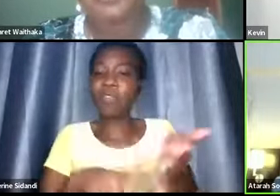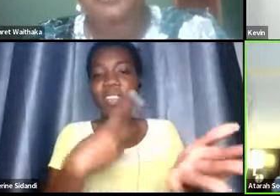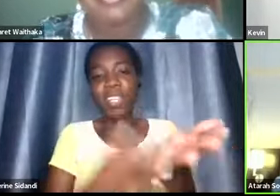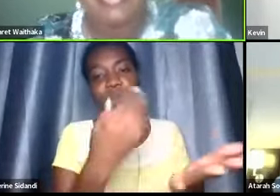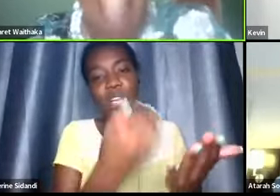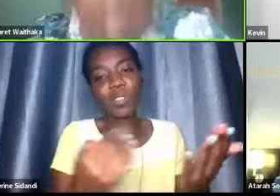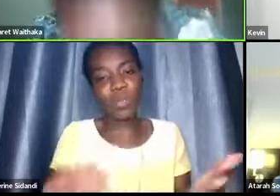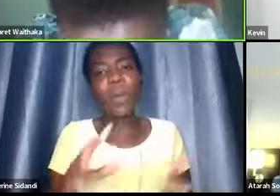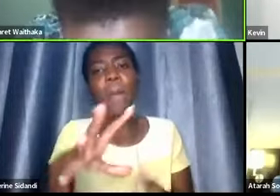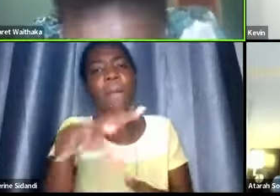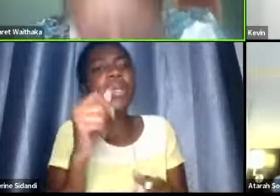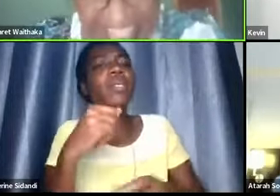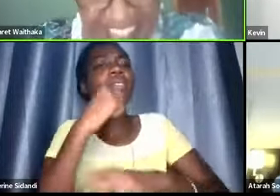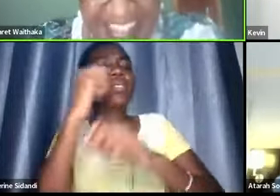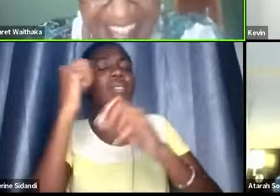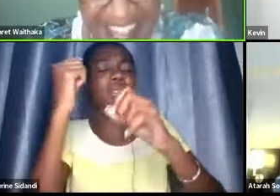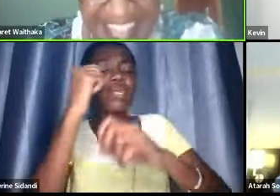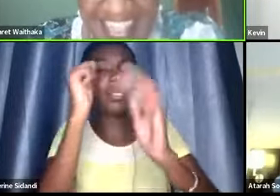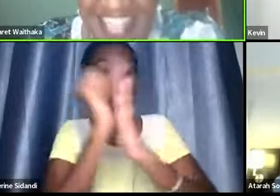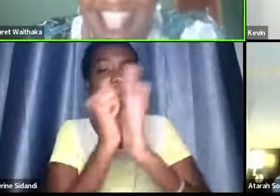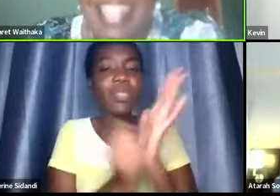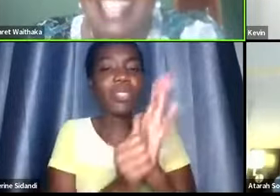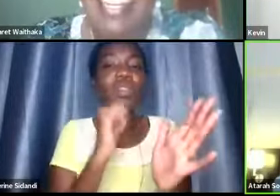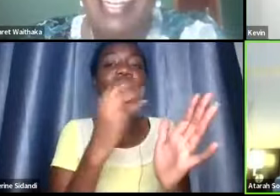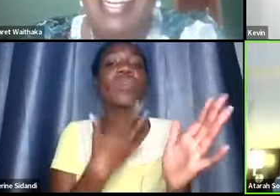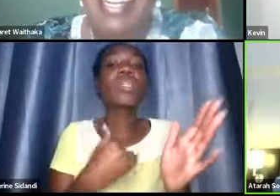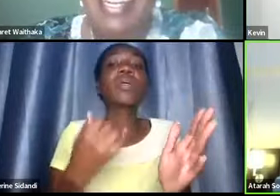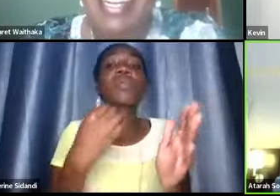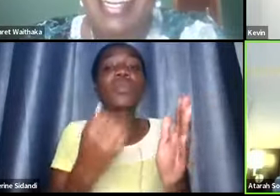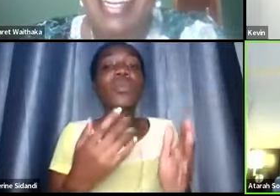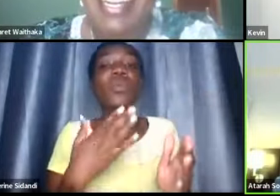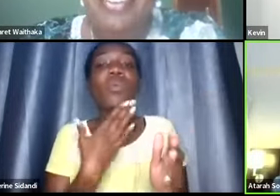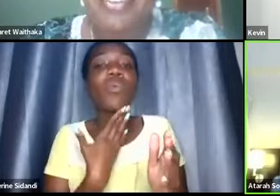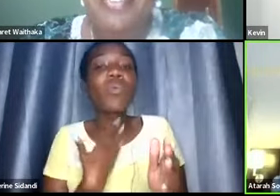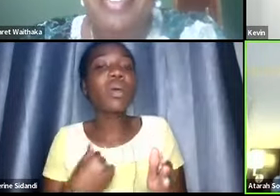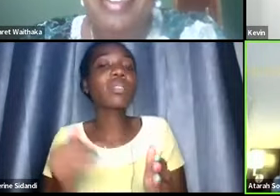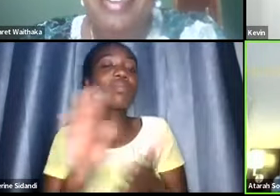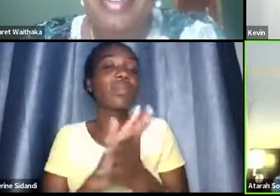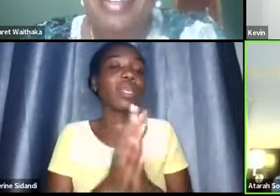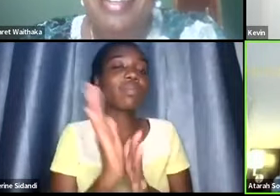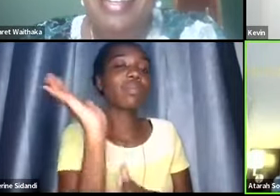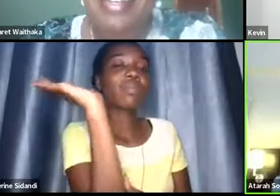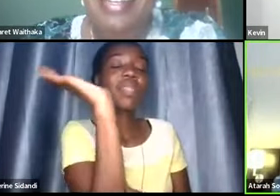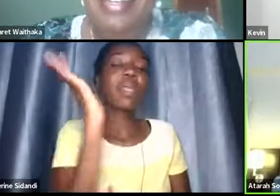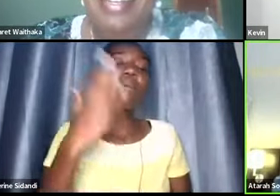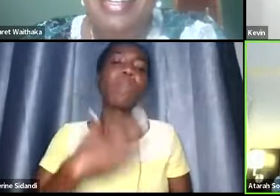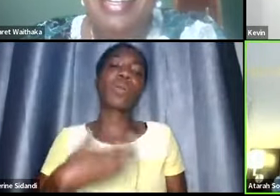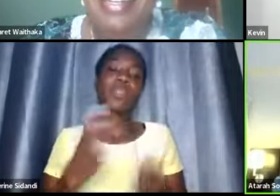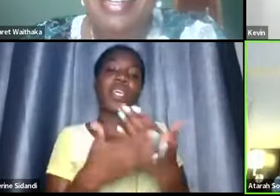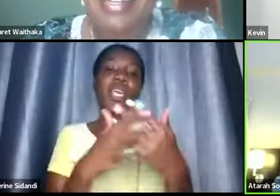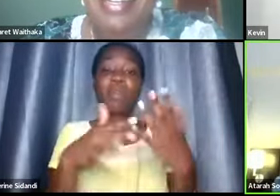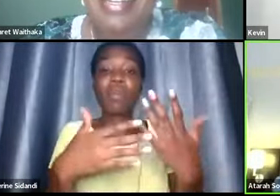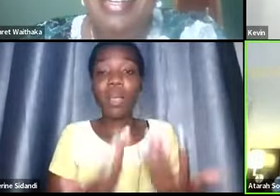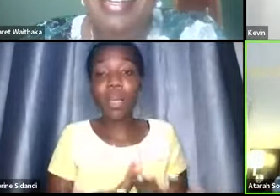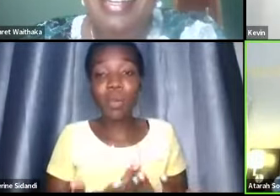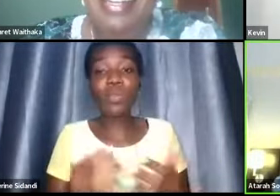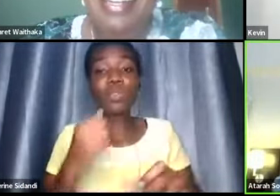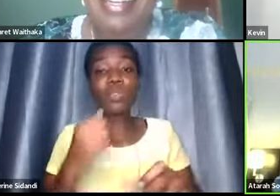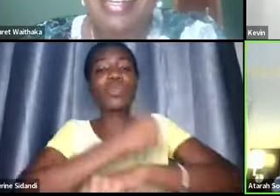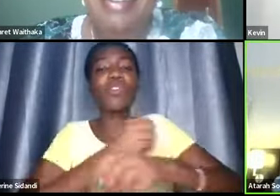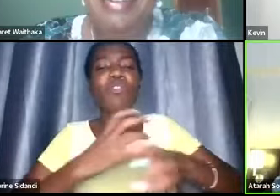that they don't want. My son wants to be cabin crew. How will biology help him in his dream career? The school is forcing them on